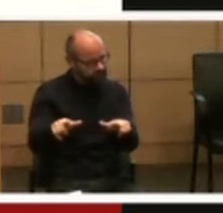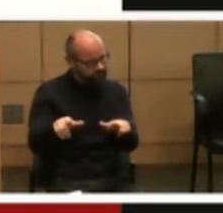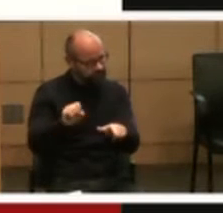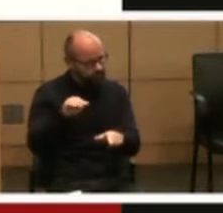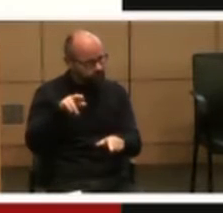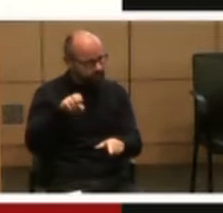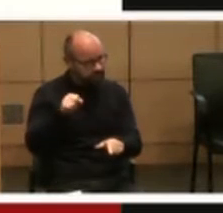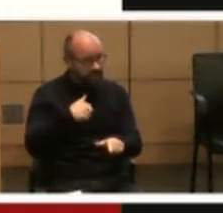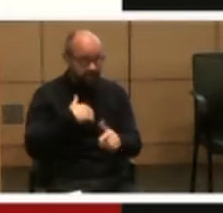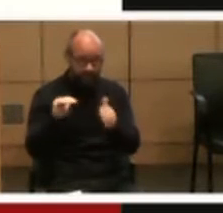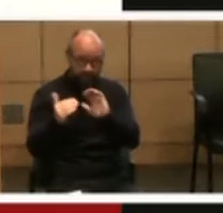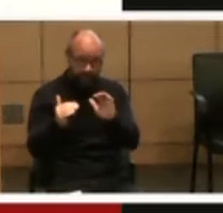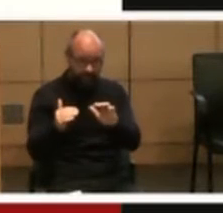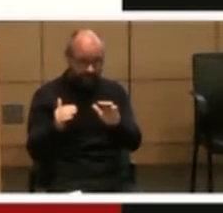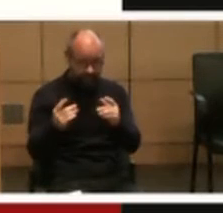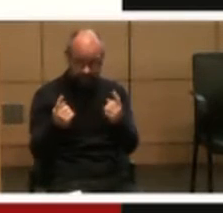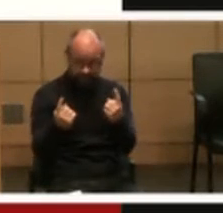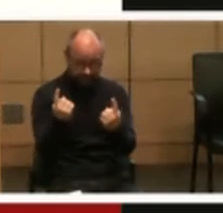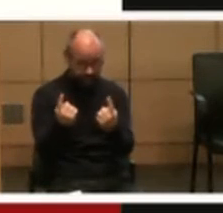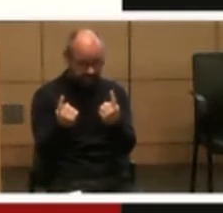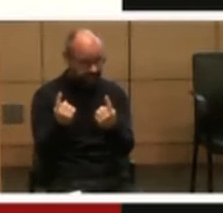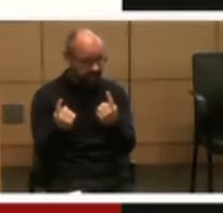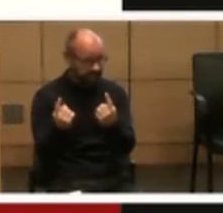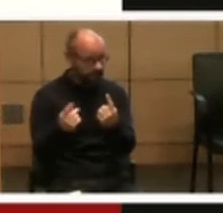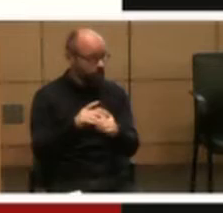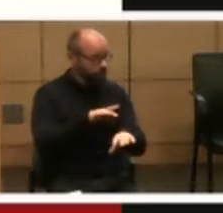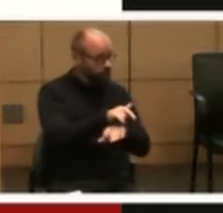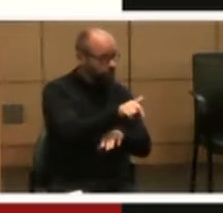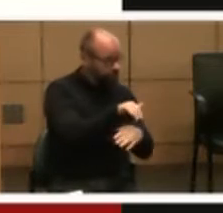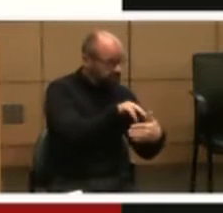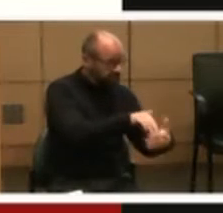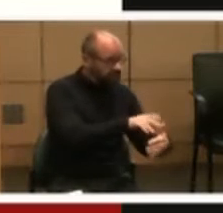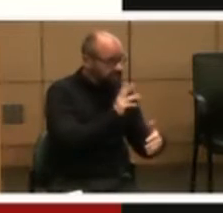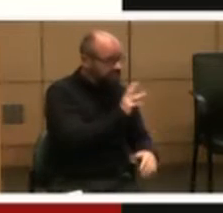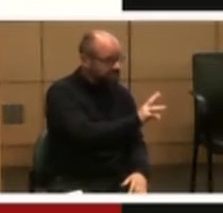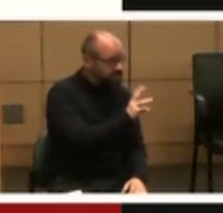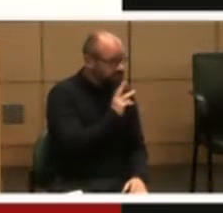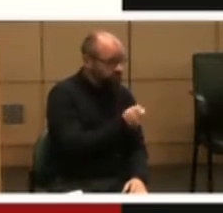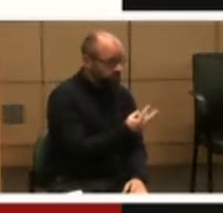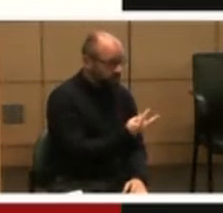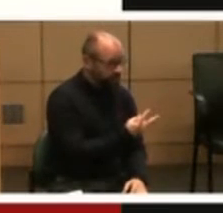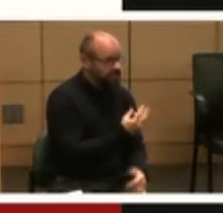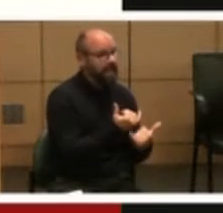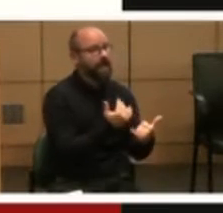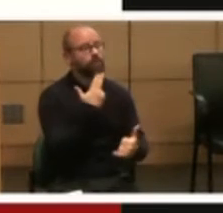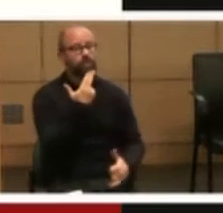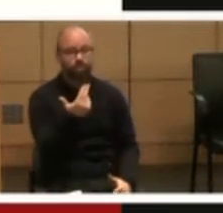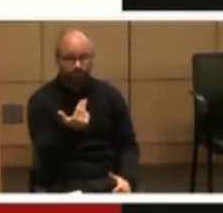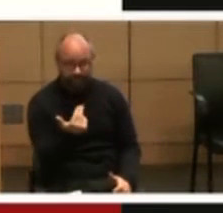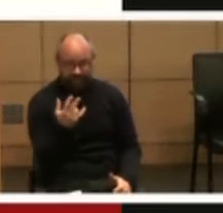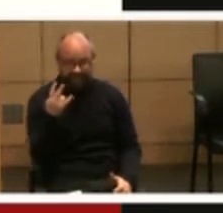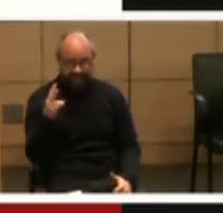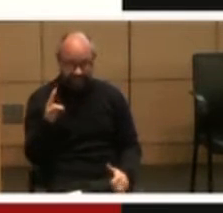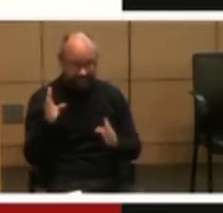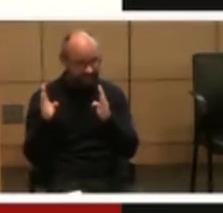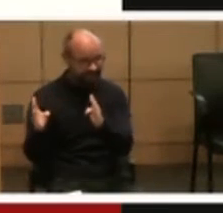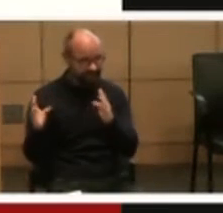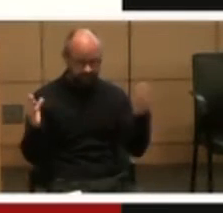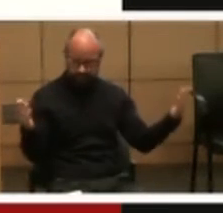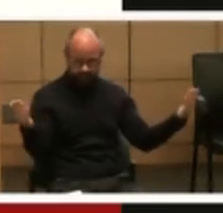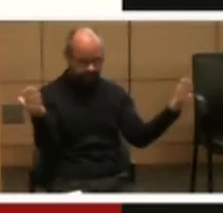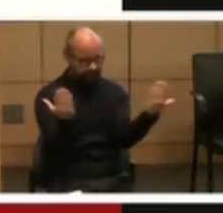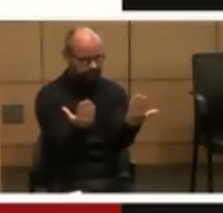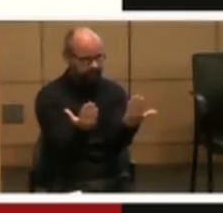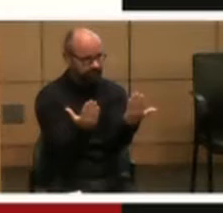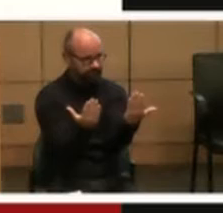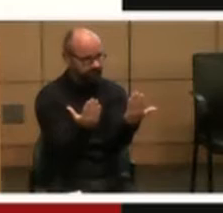side by side our earlier study of the 6 to 12-year-olds versus those who are 13 to 17-year-old, the adolescents. So again, you can see